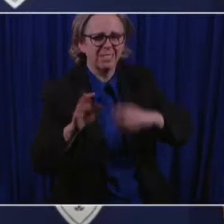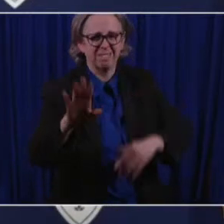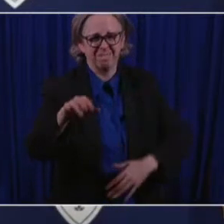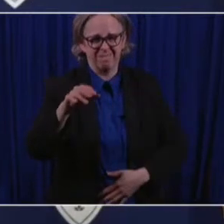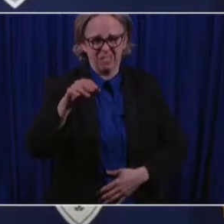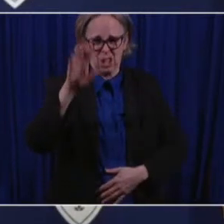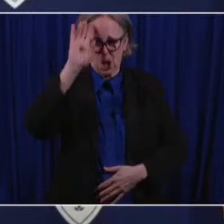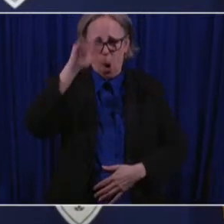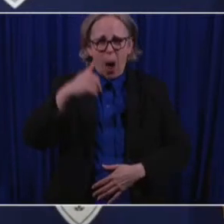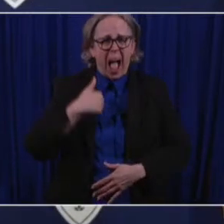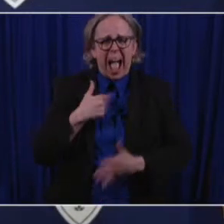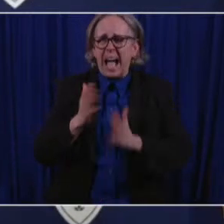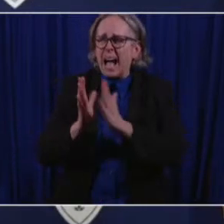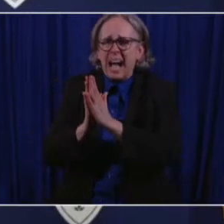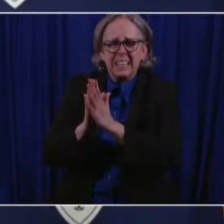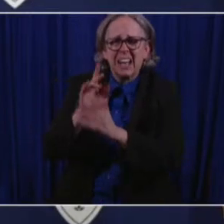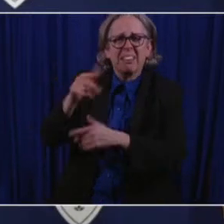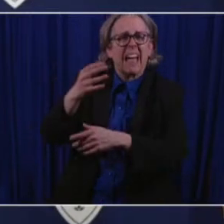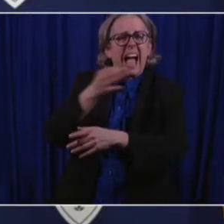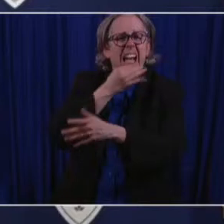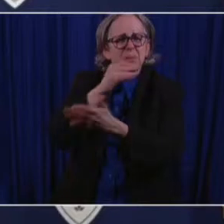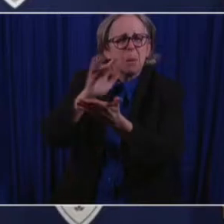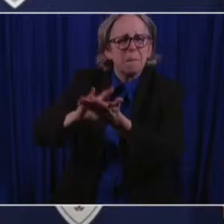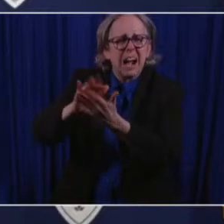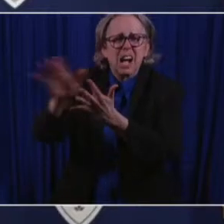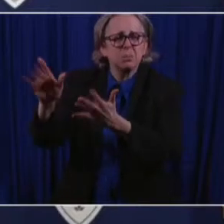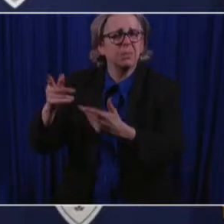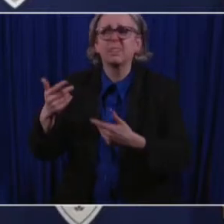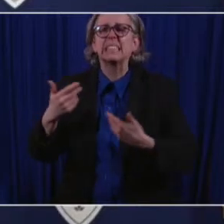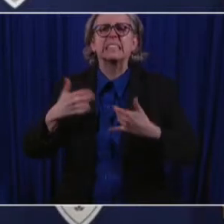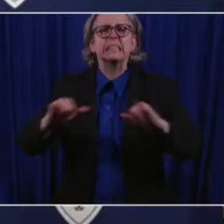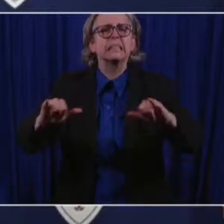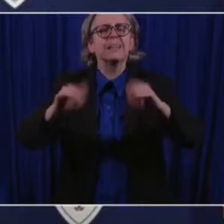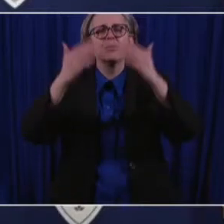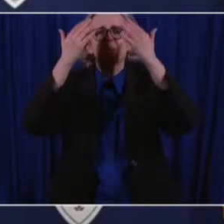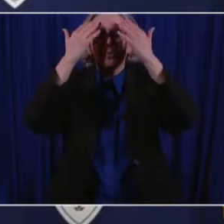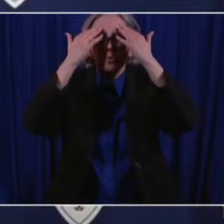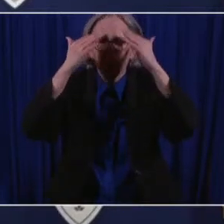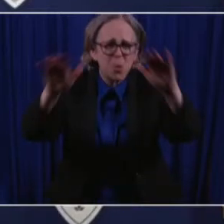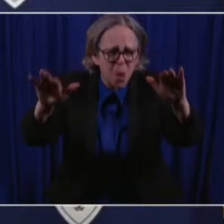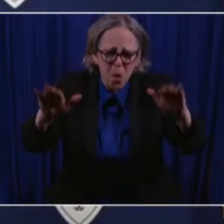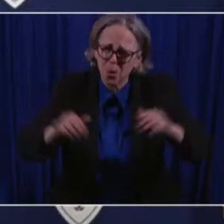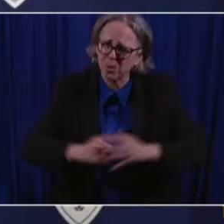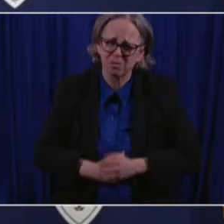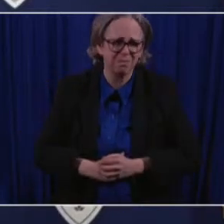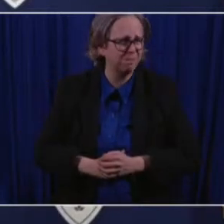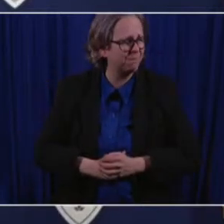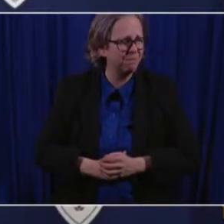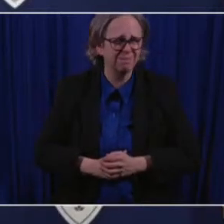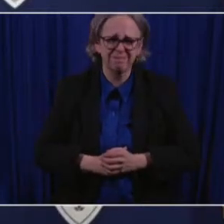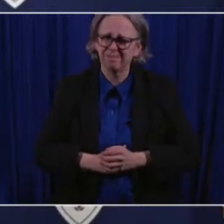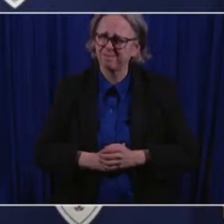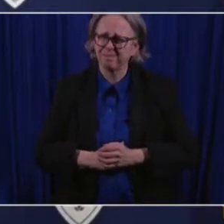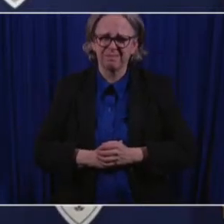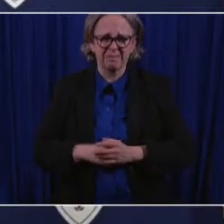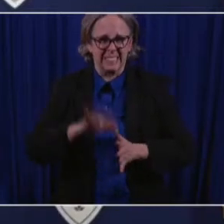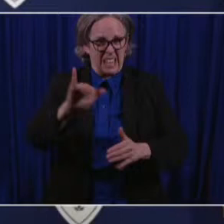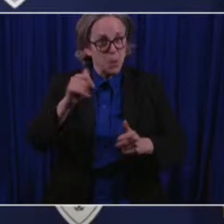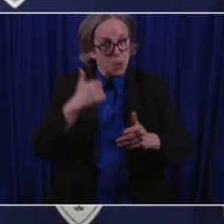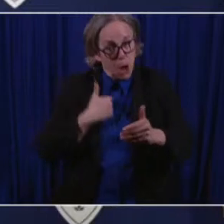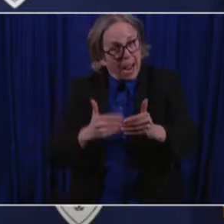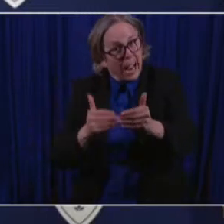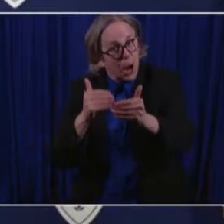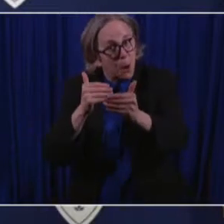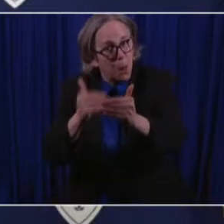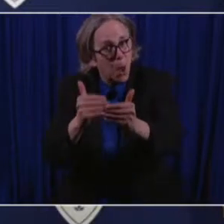be, arrogant enough to think that I can pinpoint a day. But we get closer to that day every day when